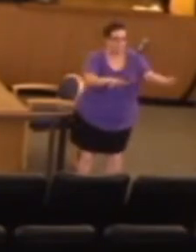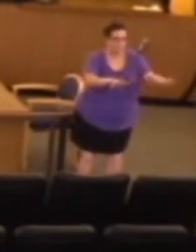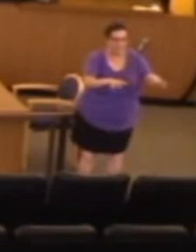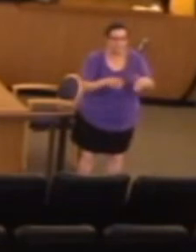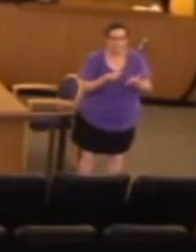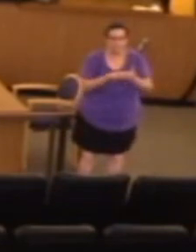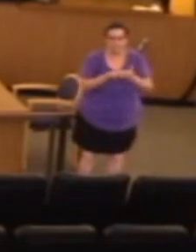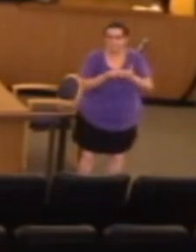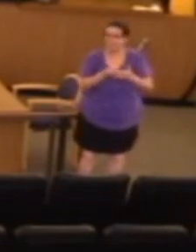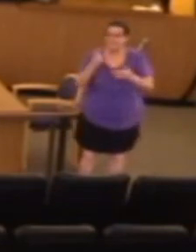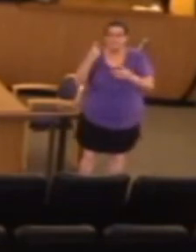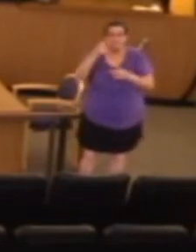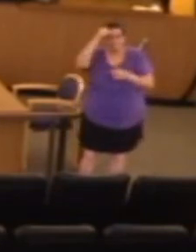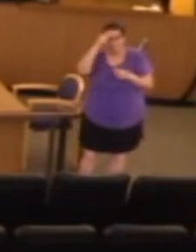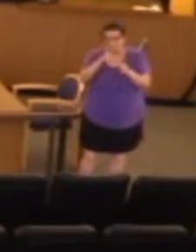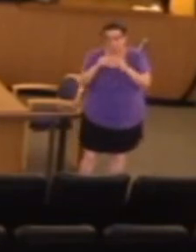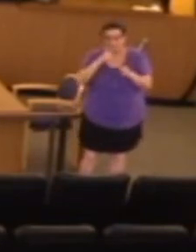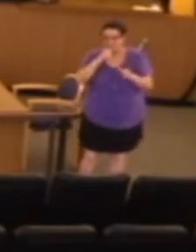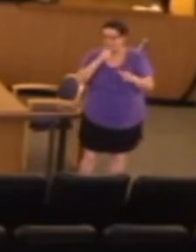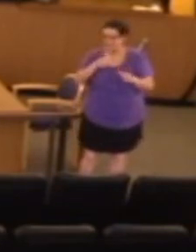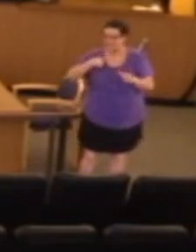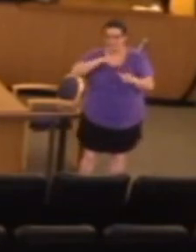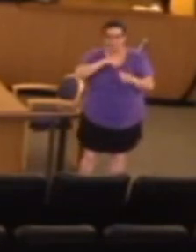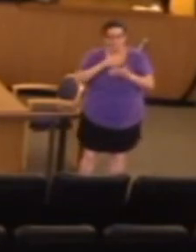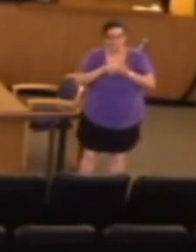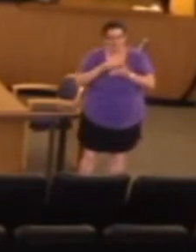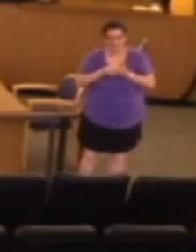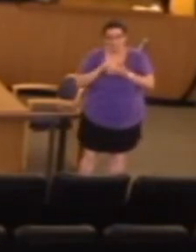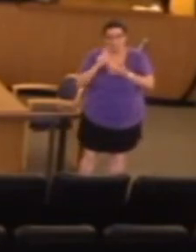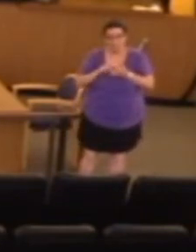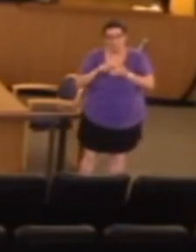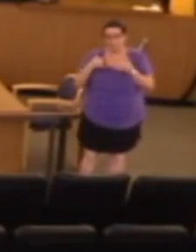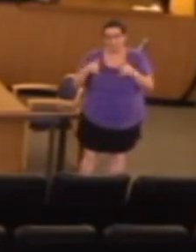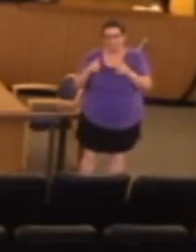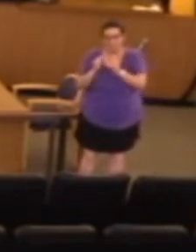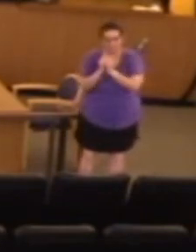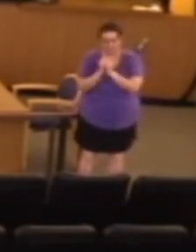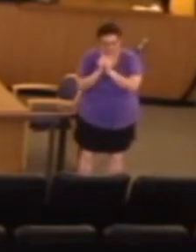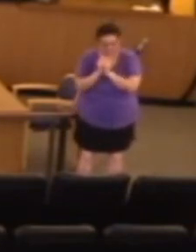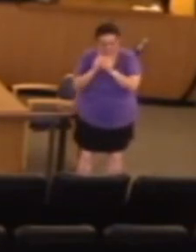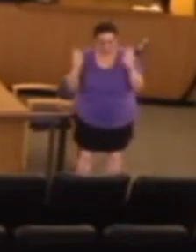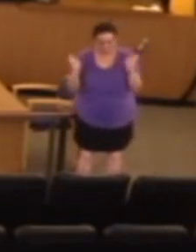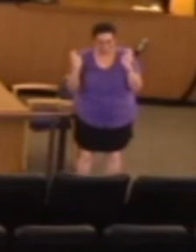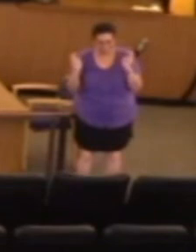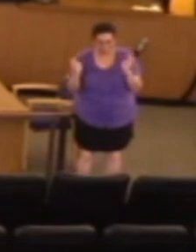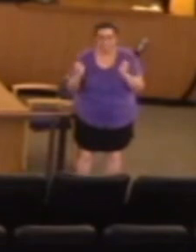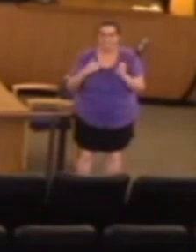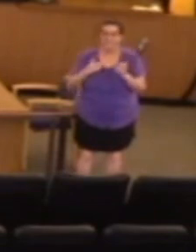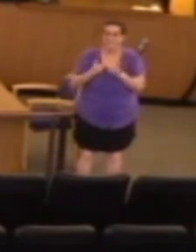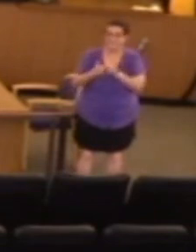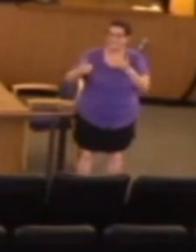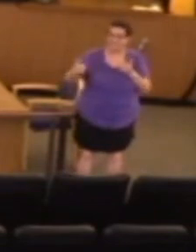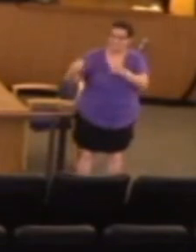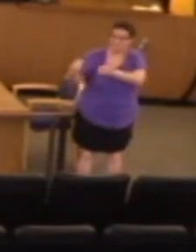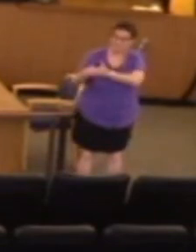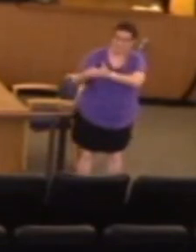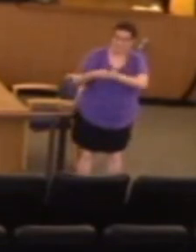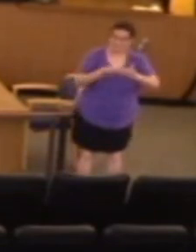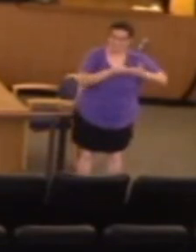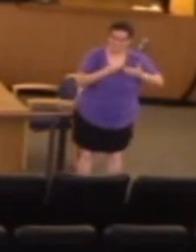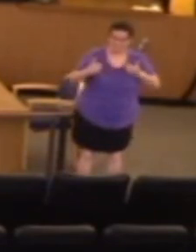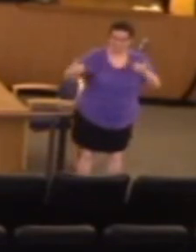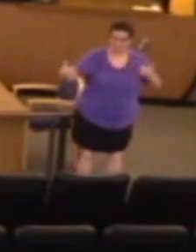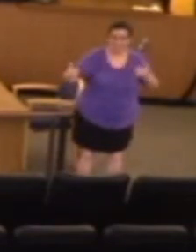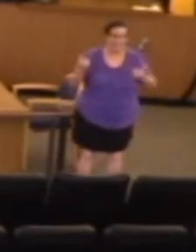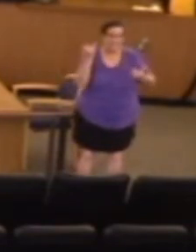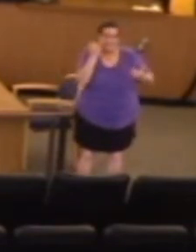not our funds. We weren't going to play around with them and take any chance that they would get commingled. They're separate, and any